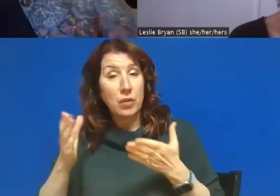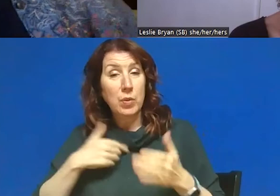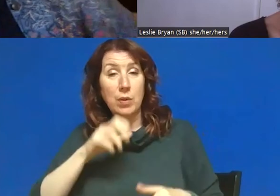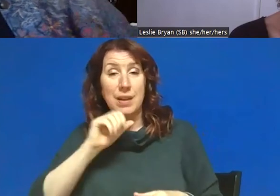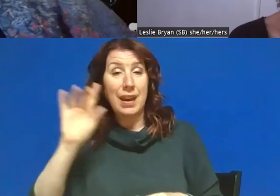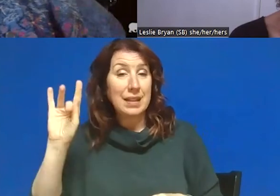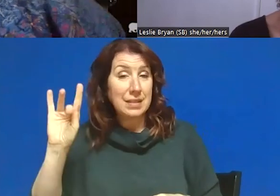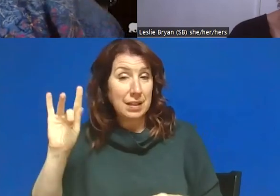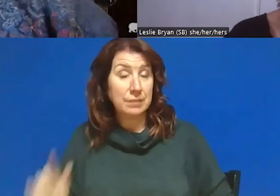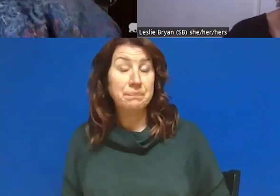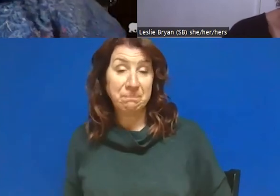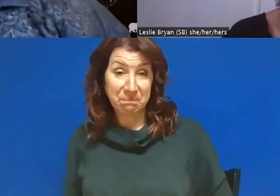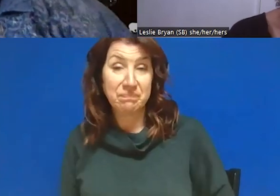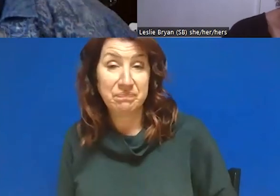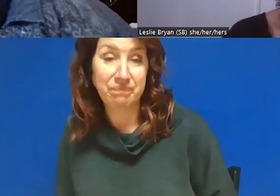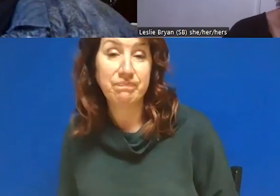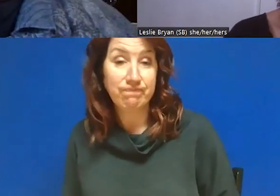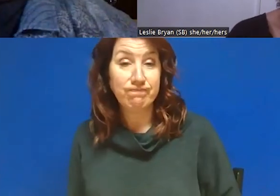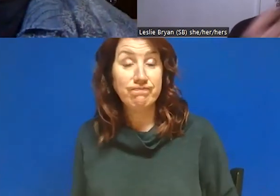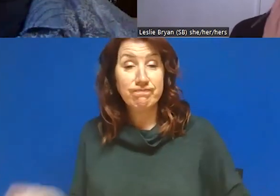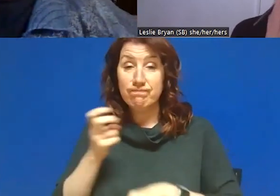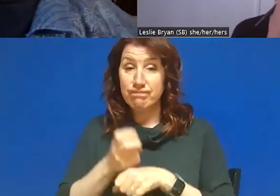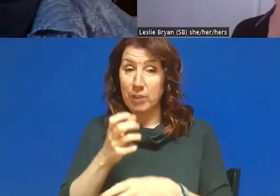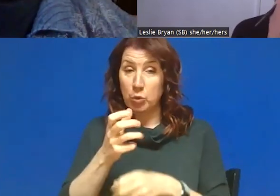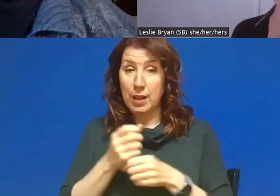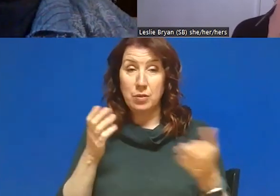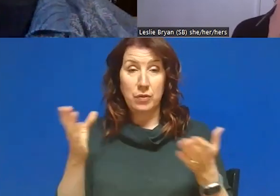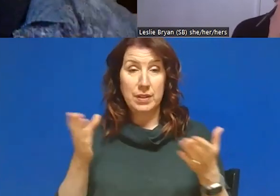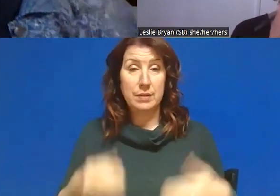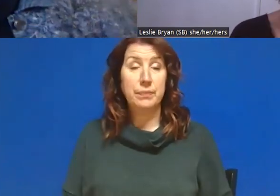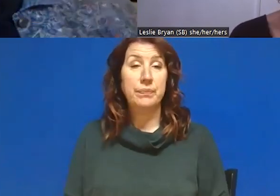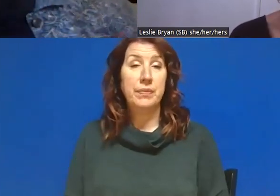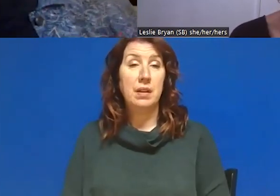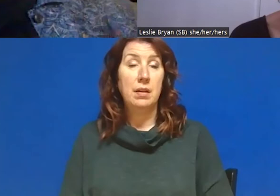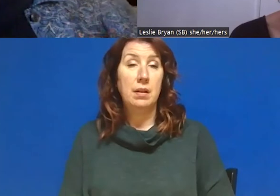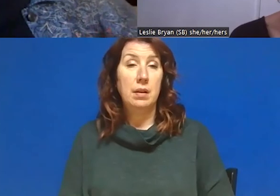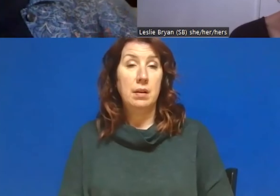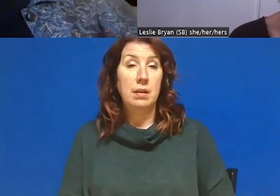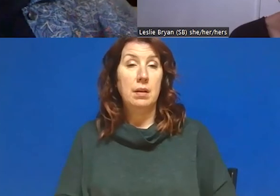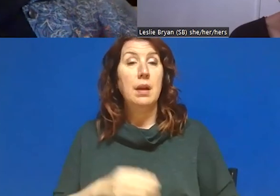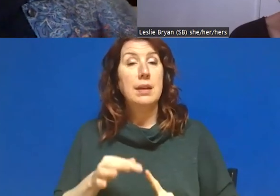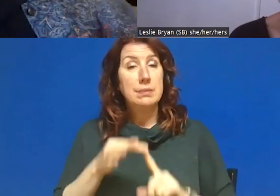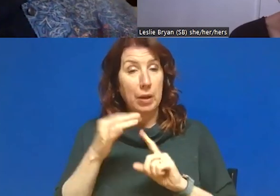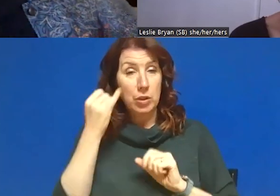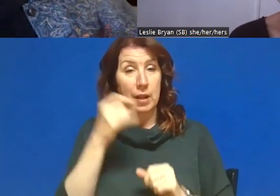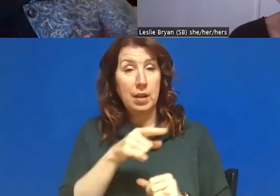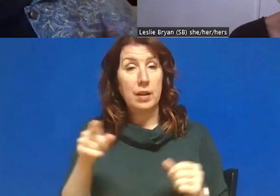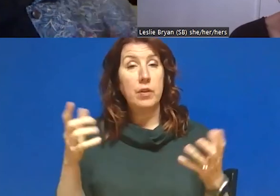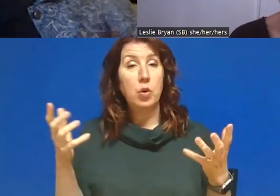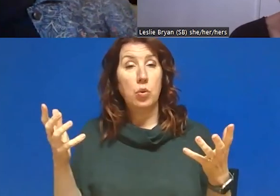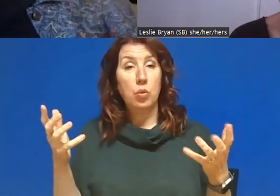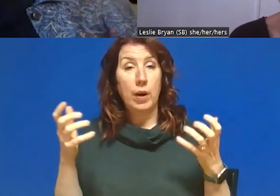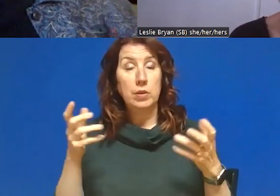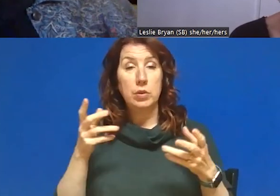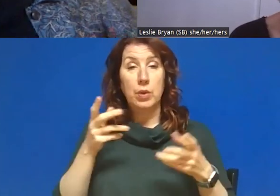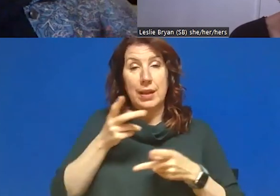So services, yeah, it's very, very difficult to get services, especially if you want to actually keep your